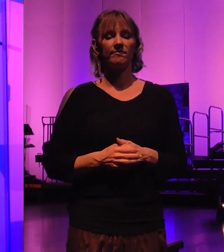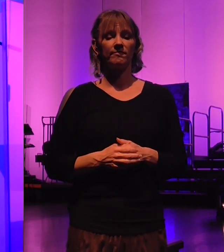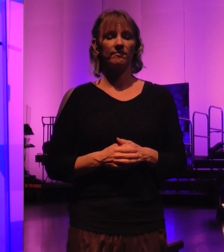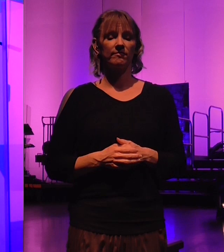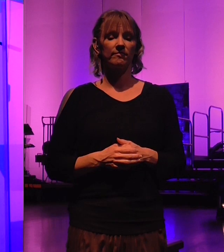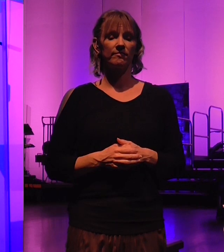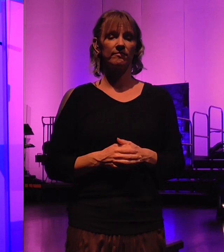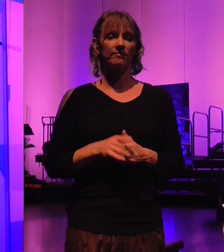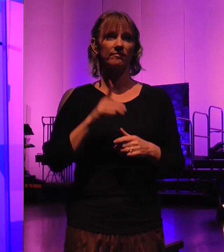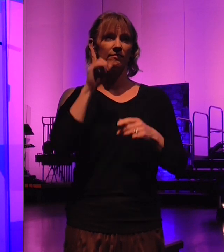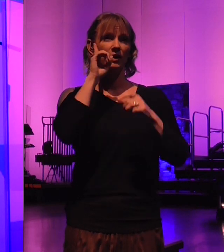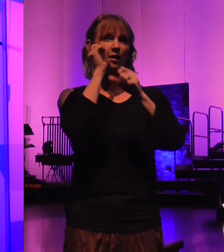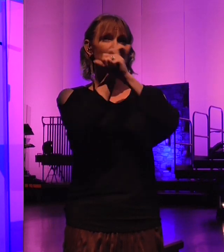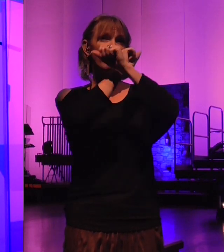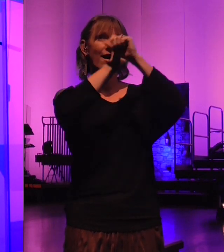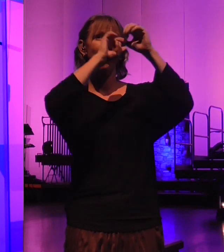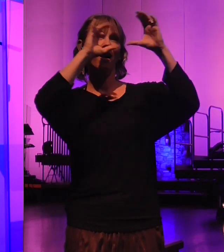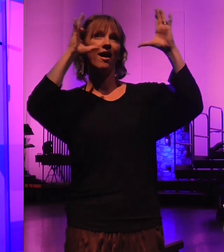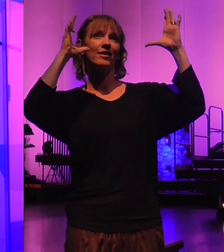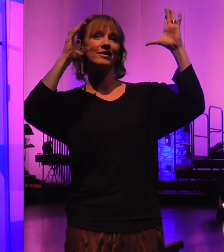Imagine what you want,